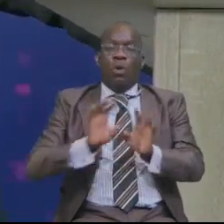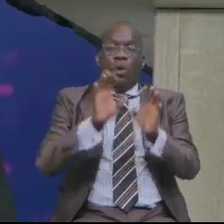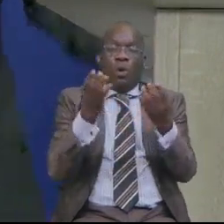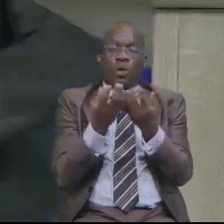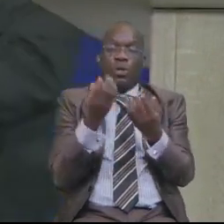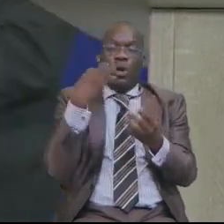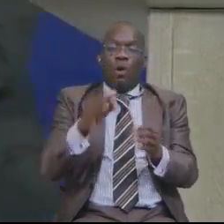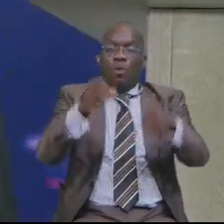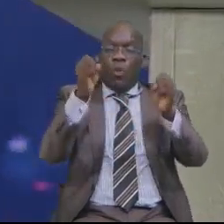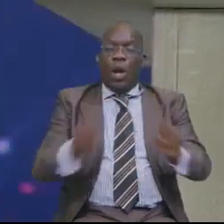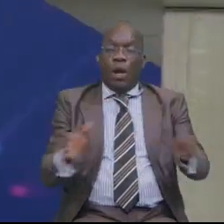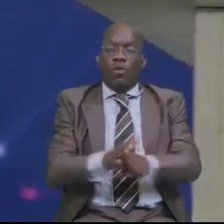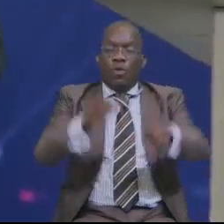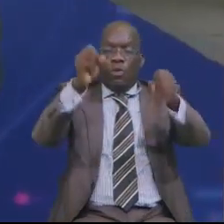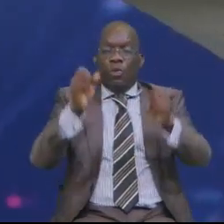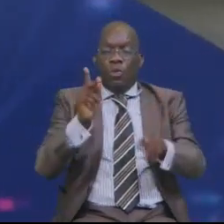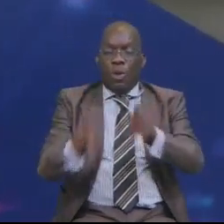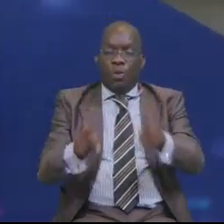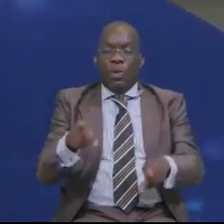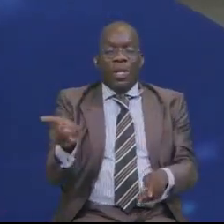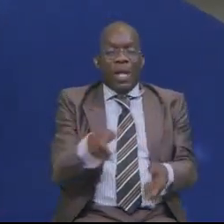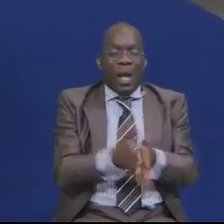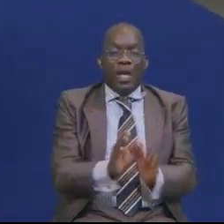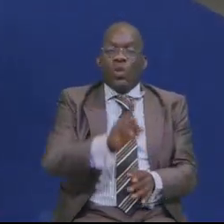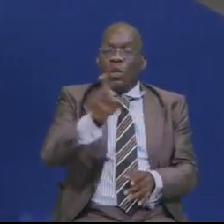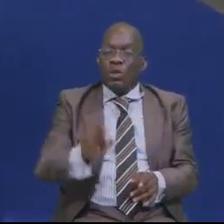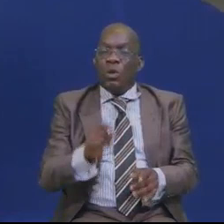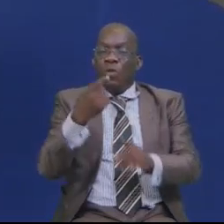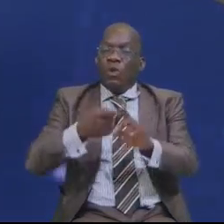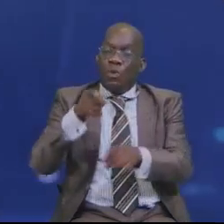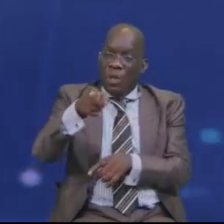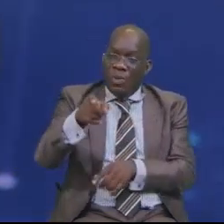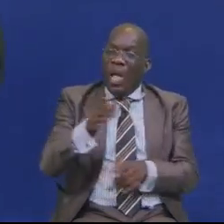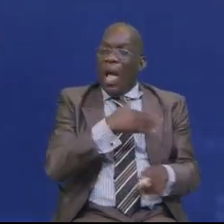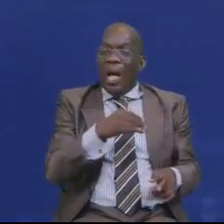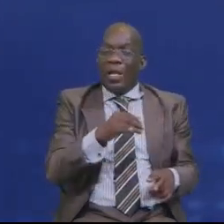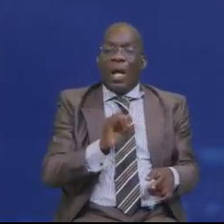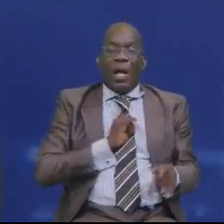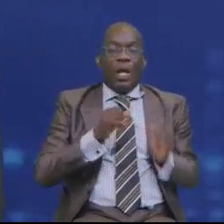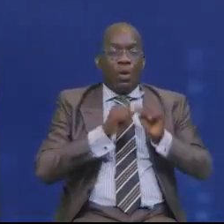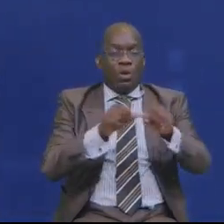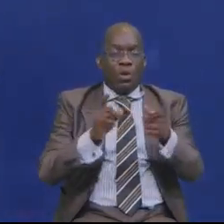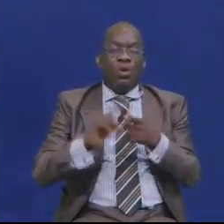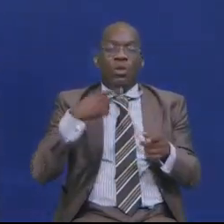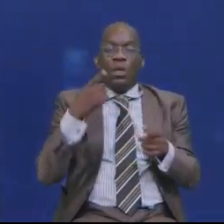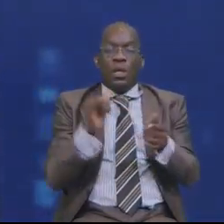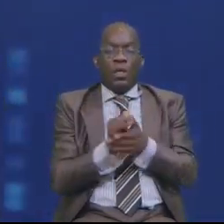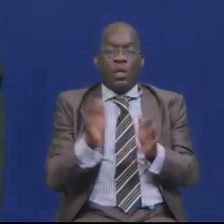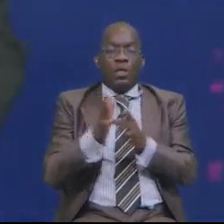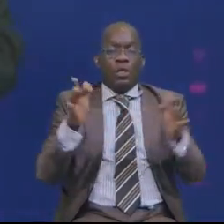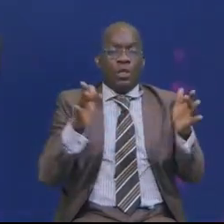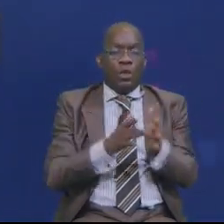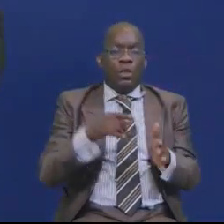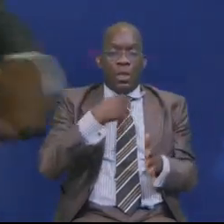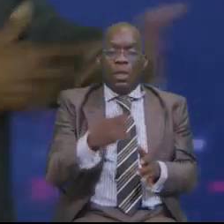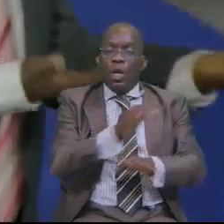people. And, you know, they questioned me, and I kept on saying, Jesus said, don't say that